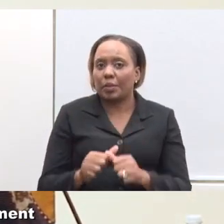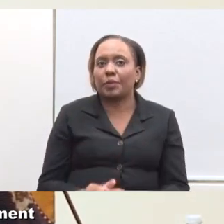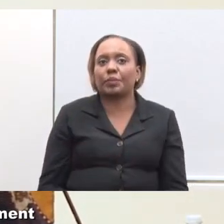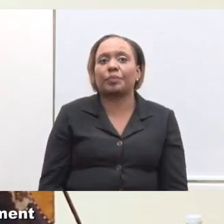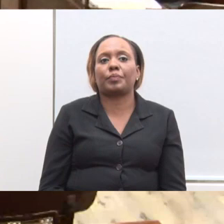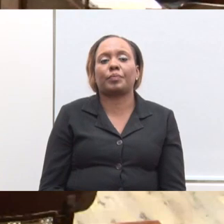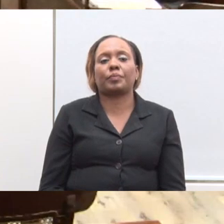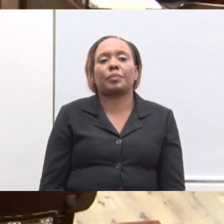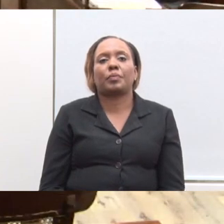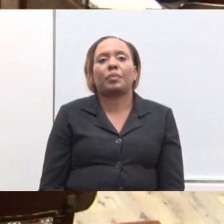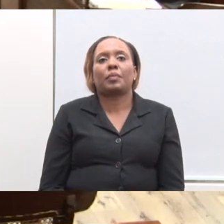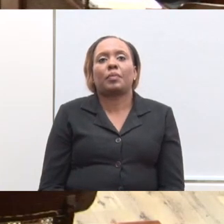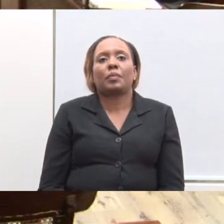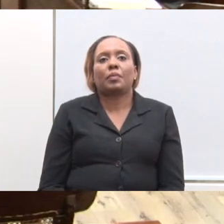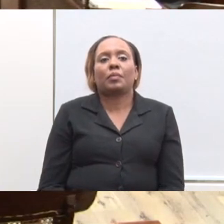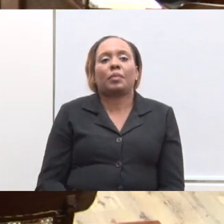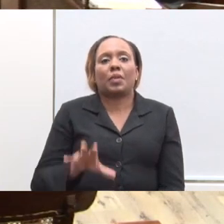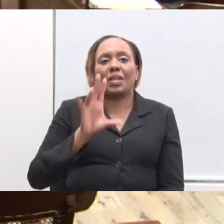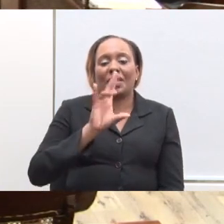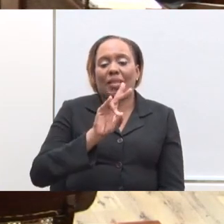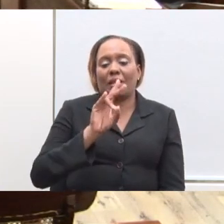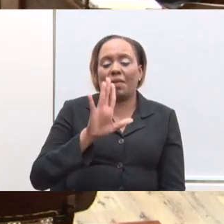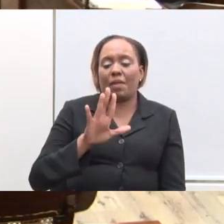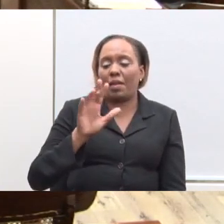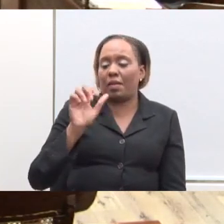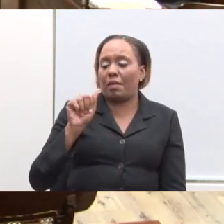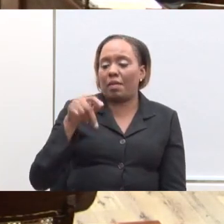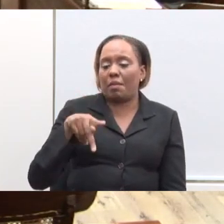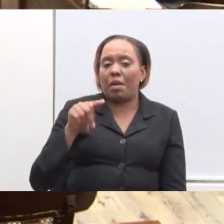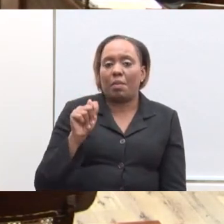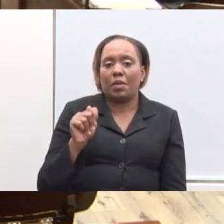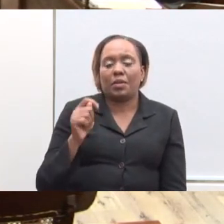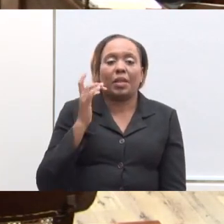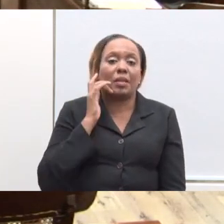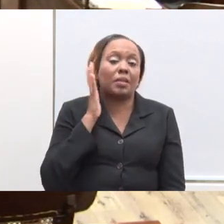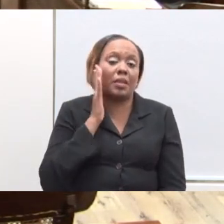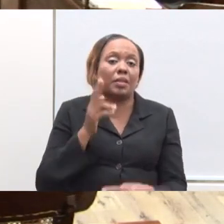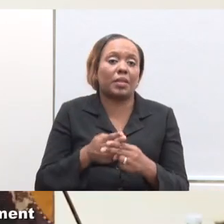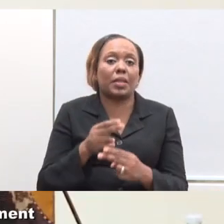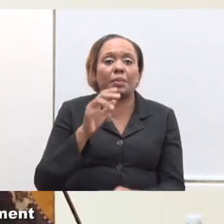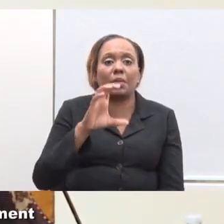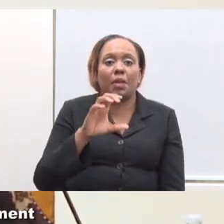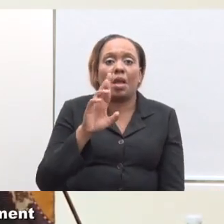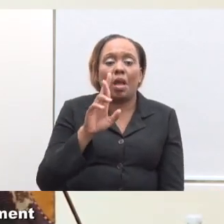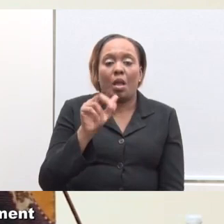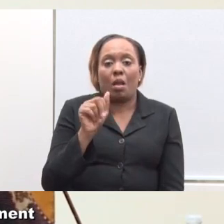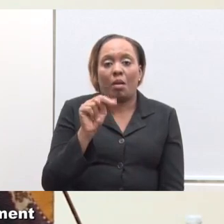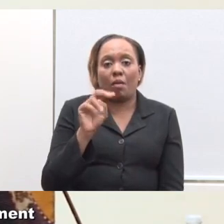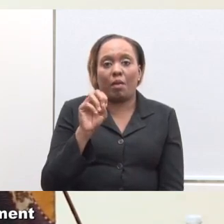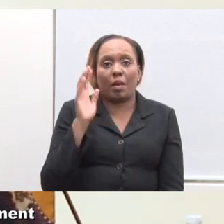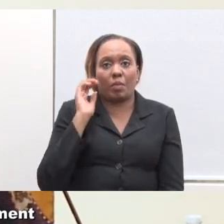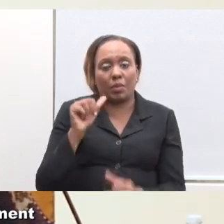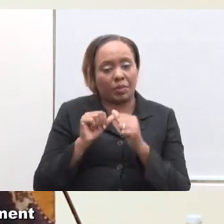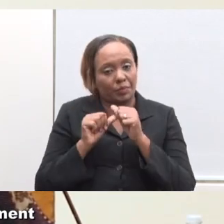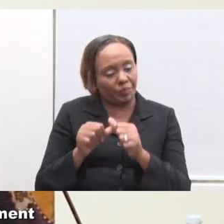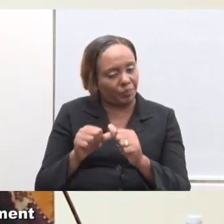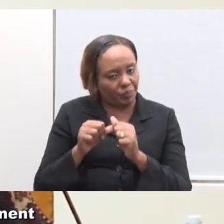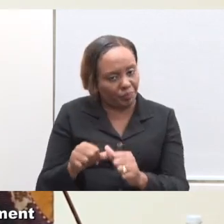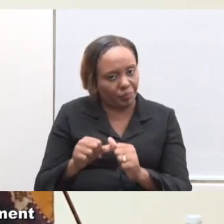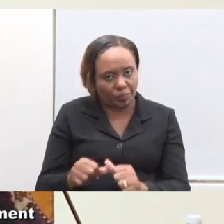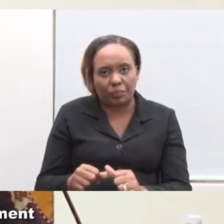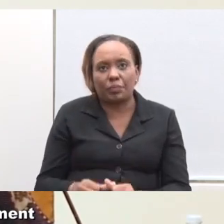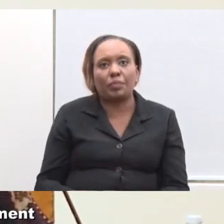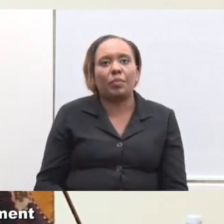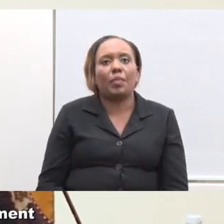the 75 apartments at the Crane Hotel, which are continuing now, will continue unabated and should